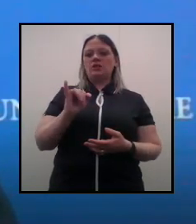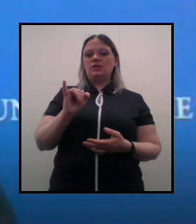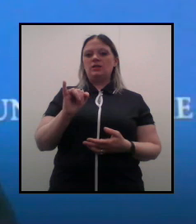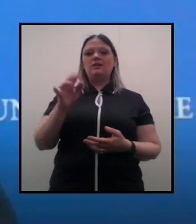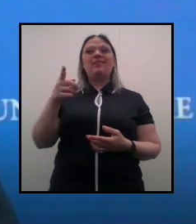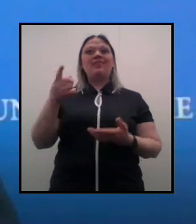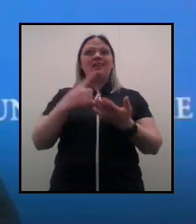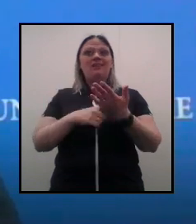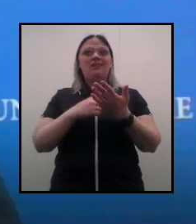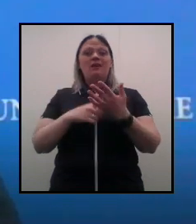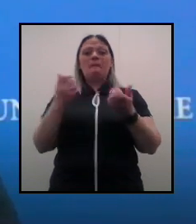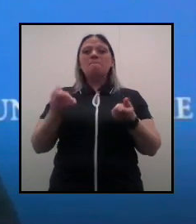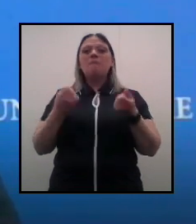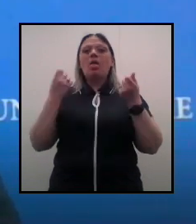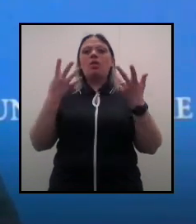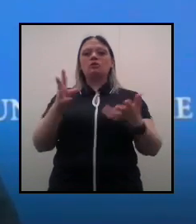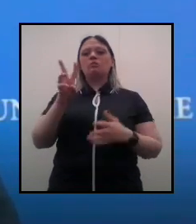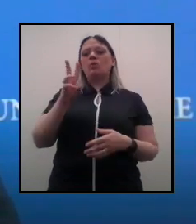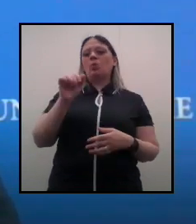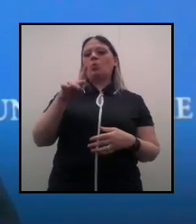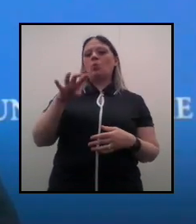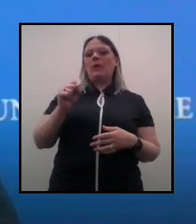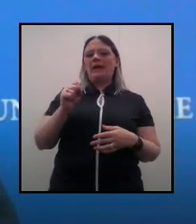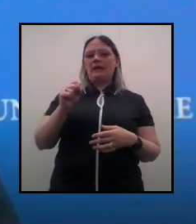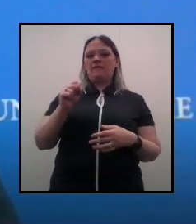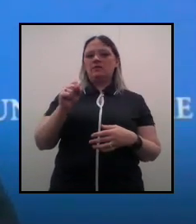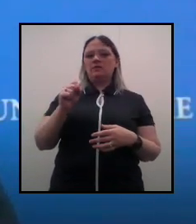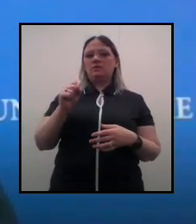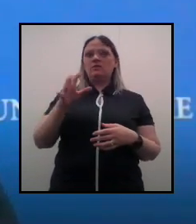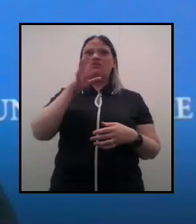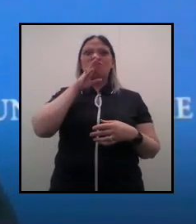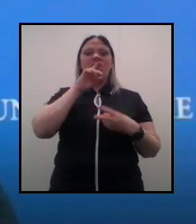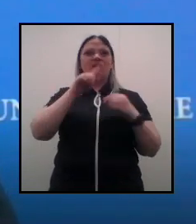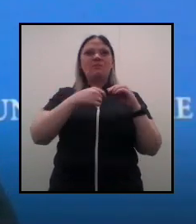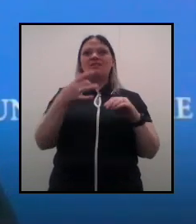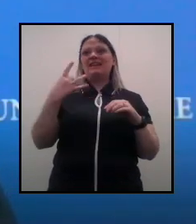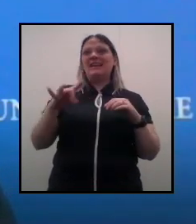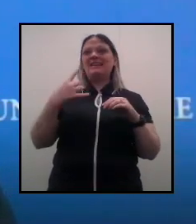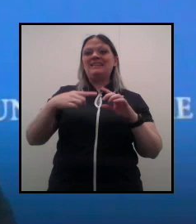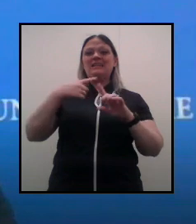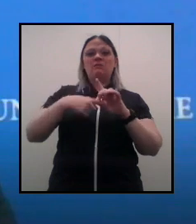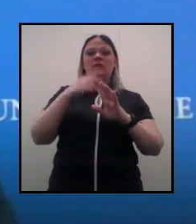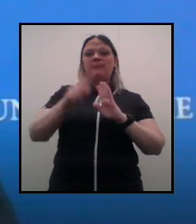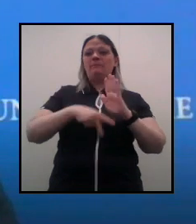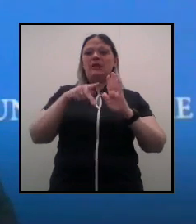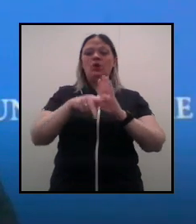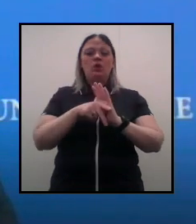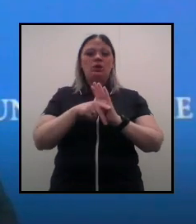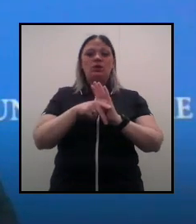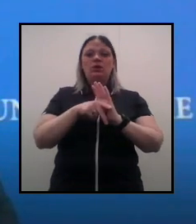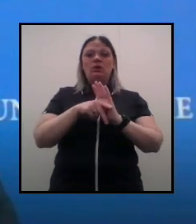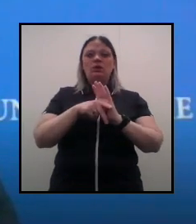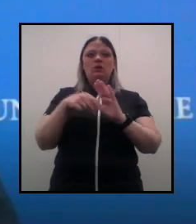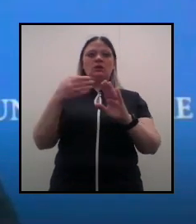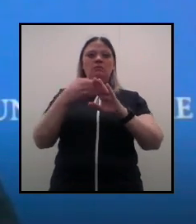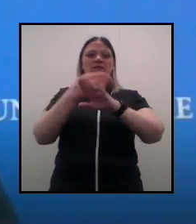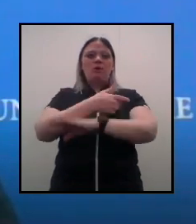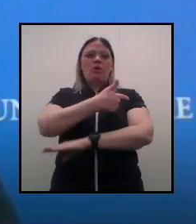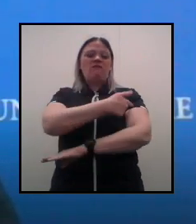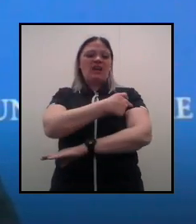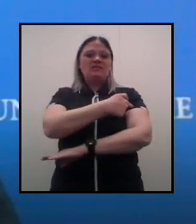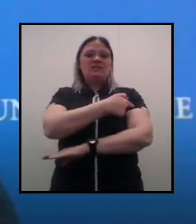first wave. And we're talking about an 18-month period before possibly having a